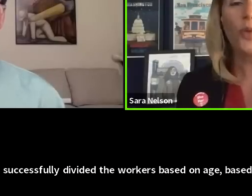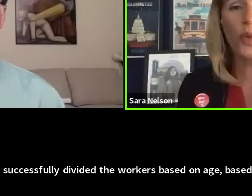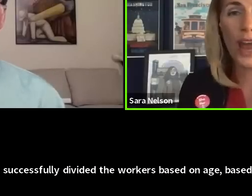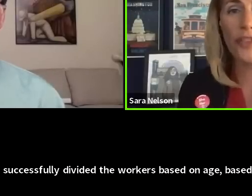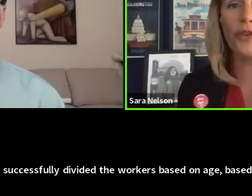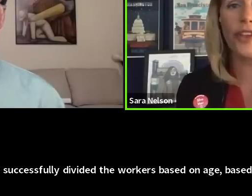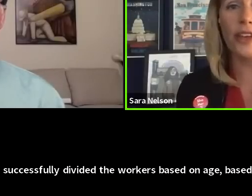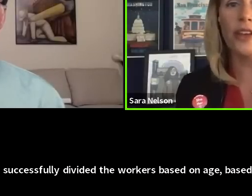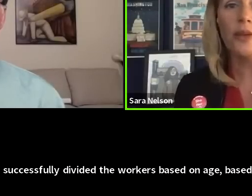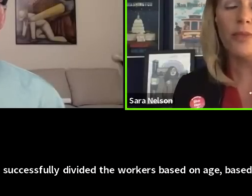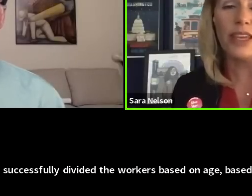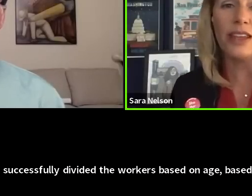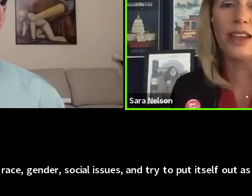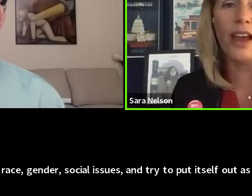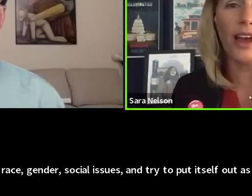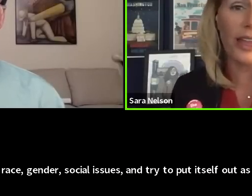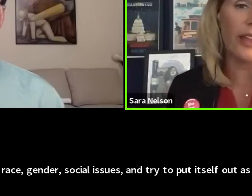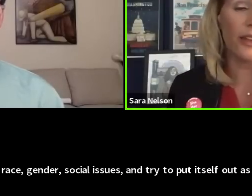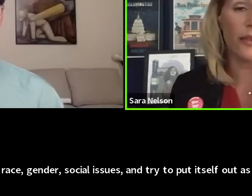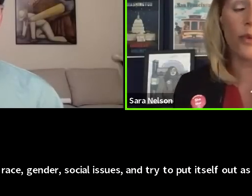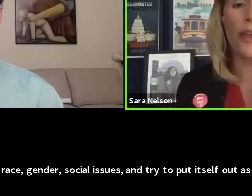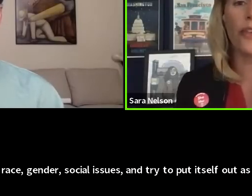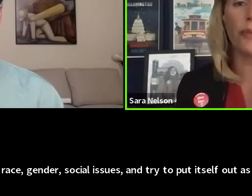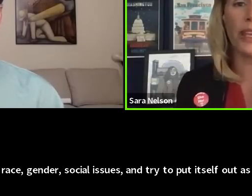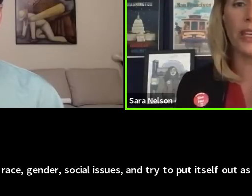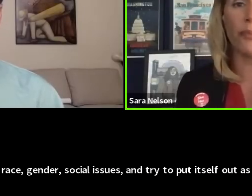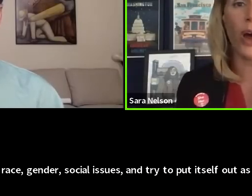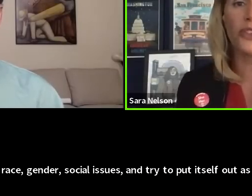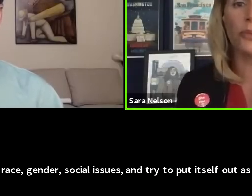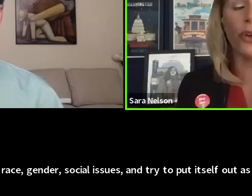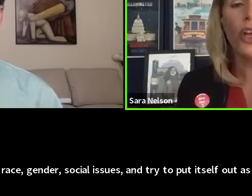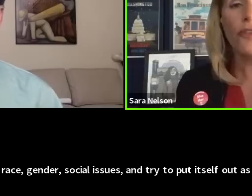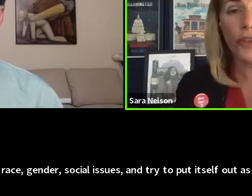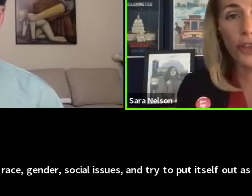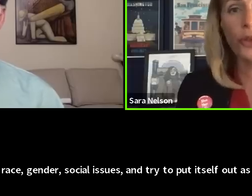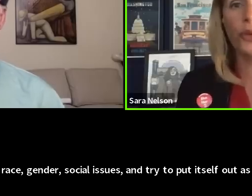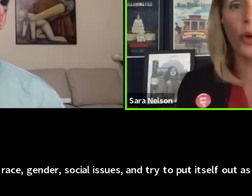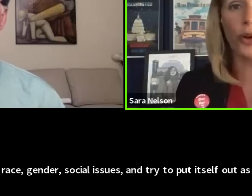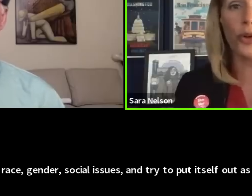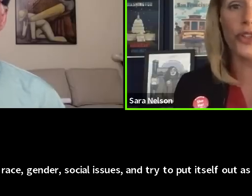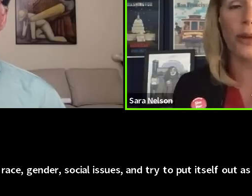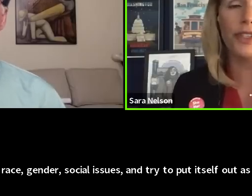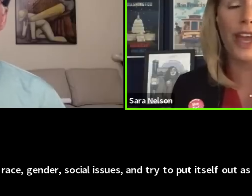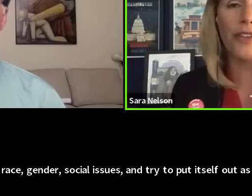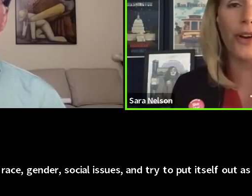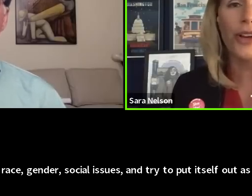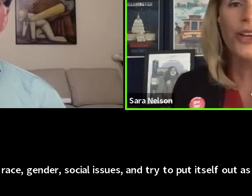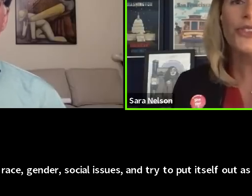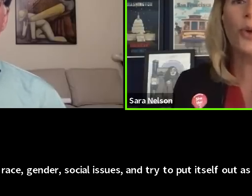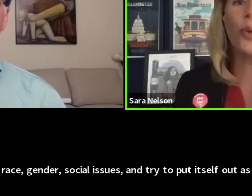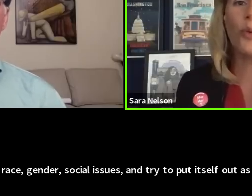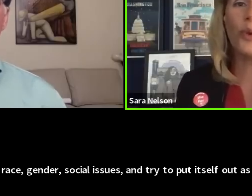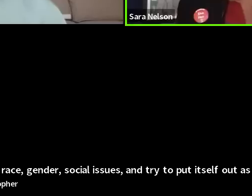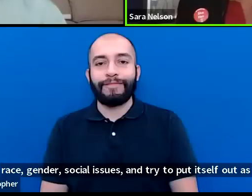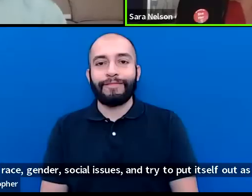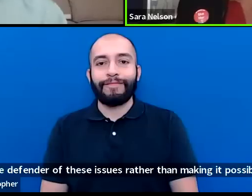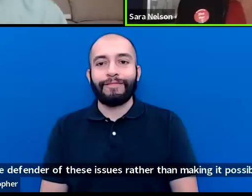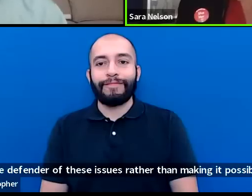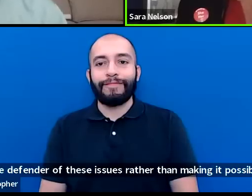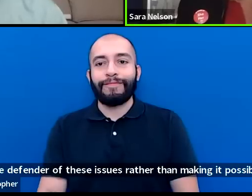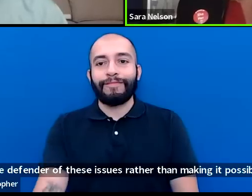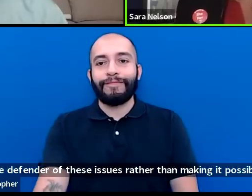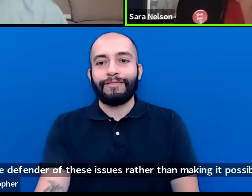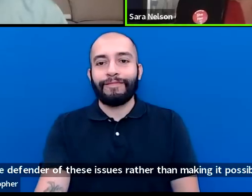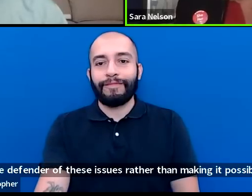issues, rather than making it possible for the union workers to come together. So what we are